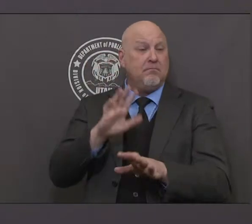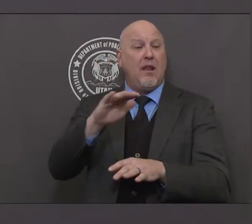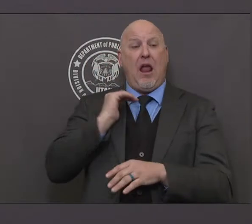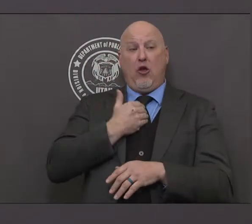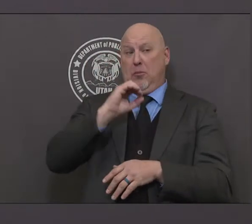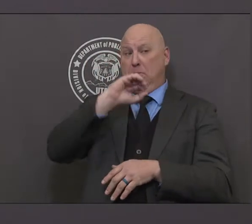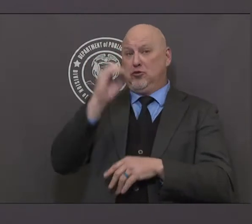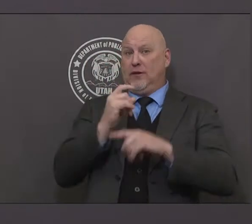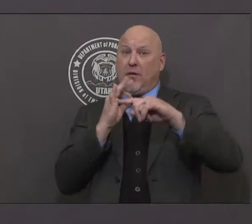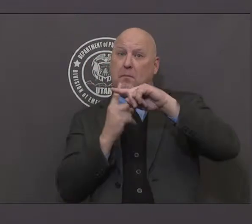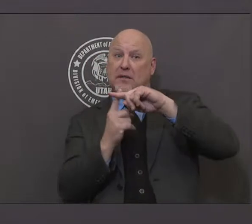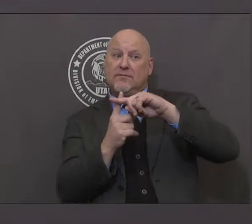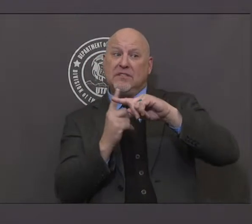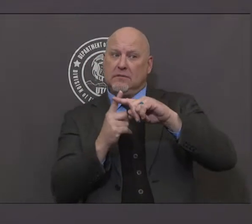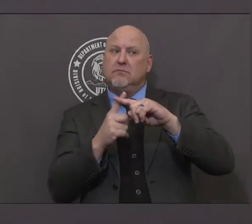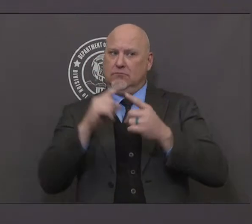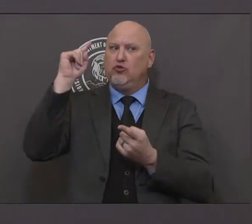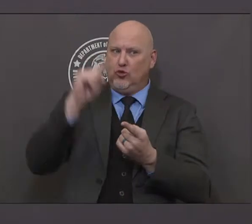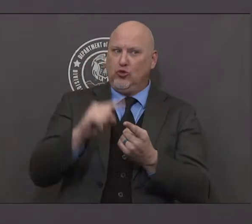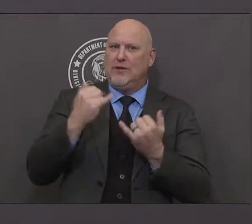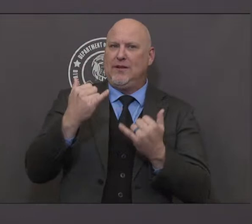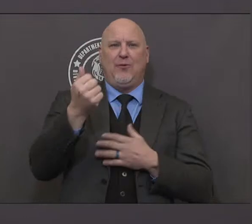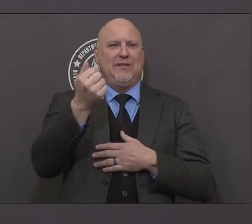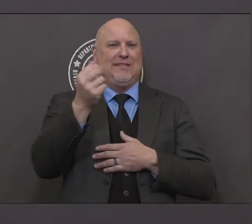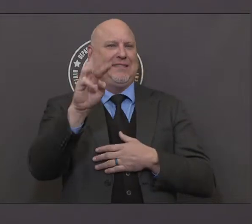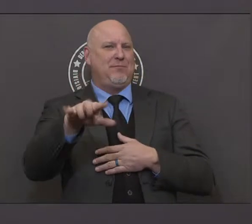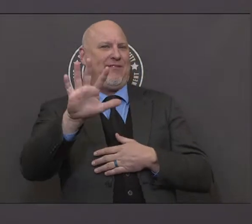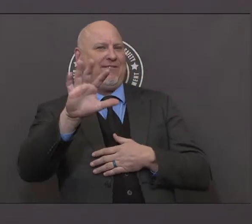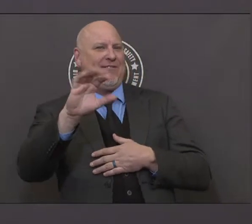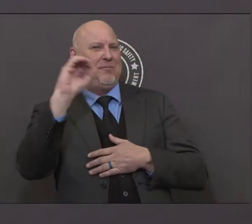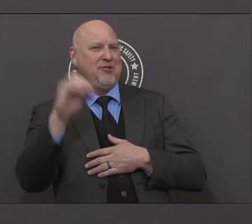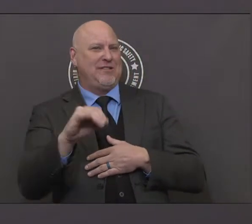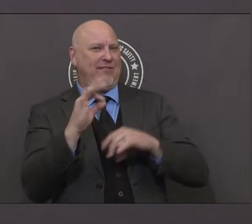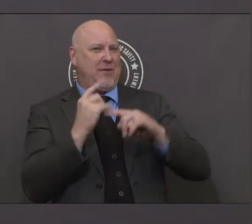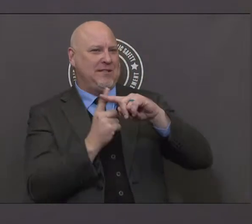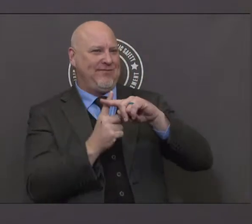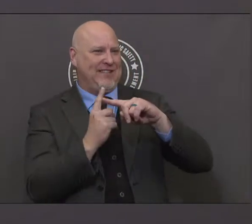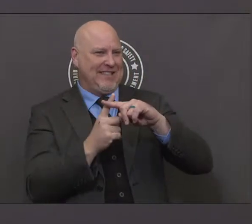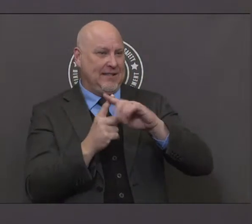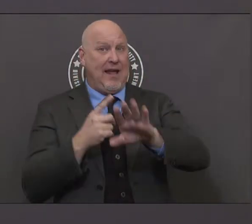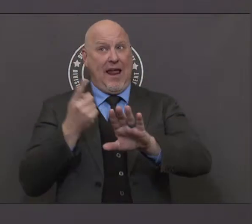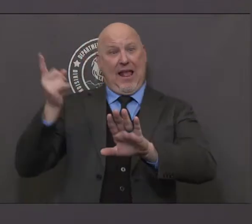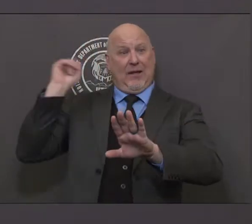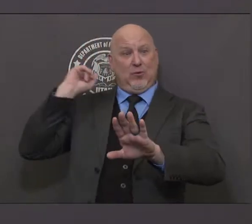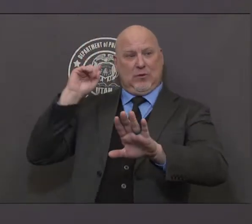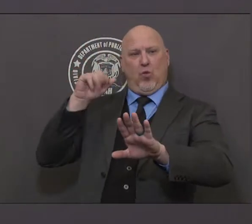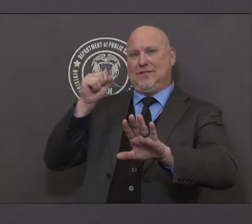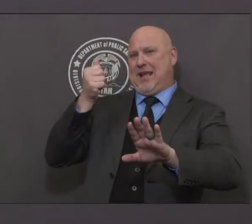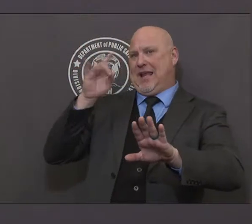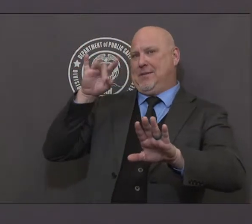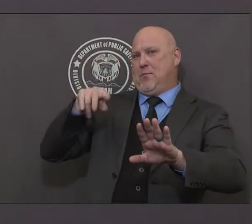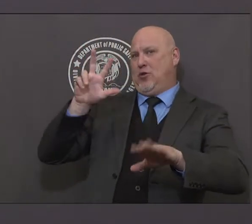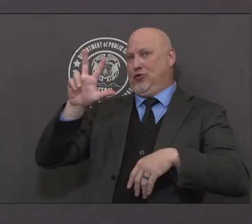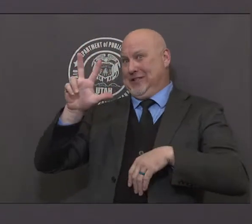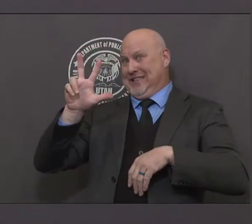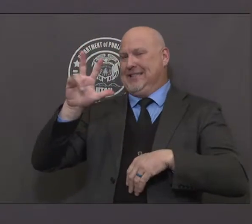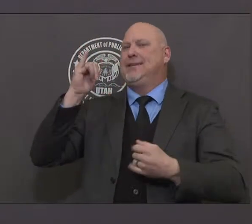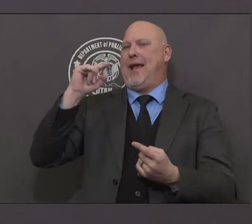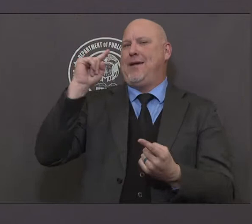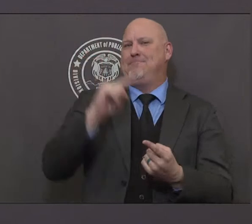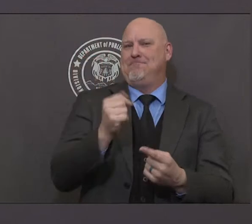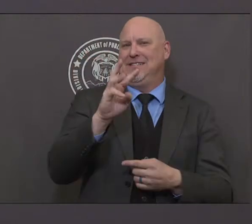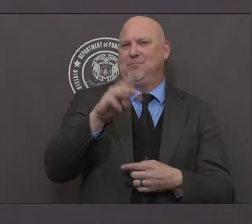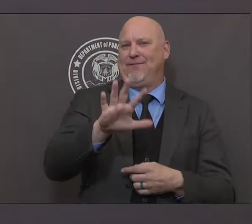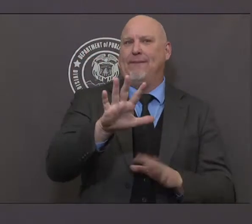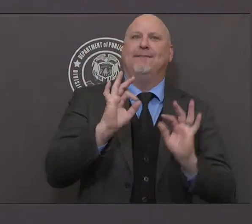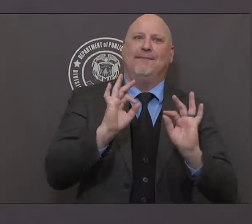at 16.5%, and last week we were at 18.3%. So all very good signs. And it's even more exciting that